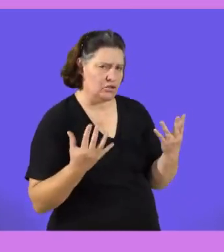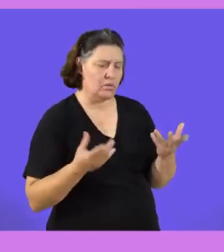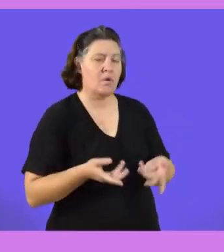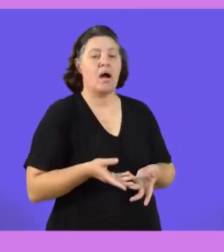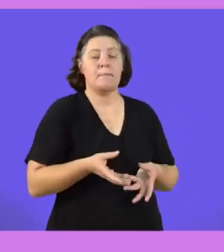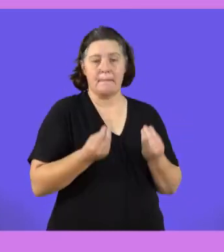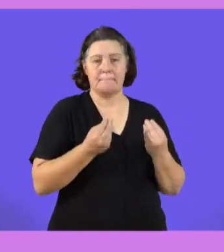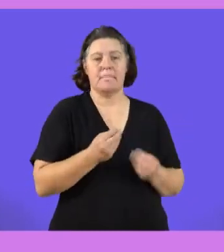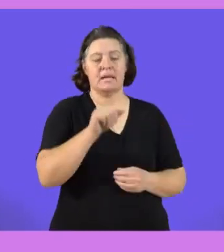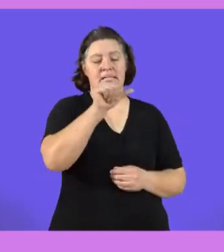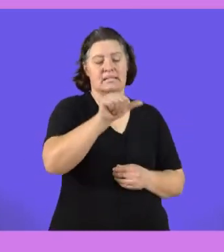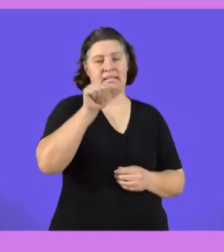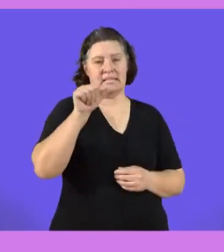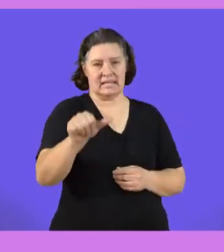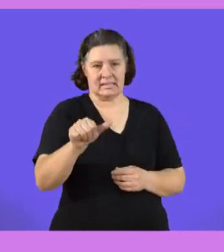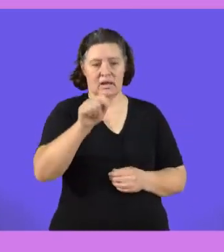of